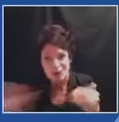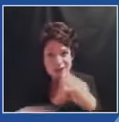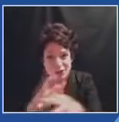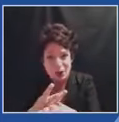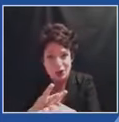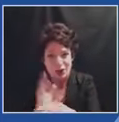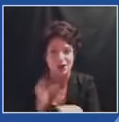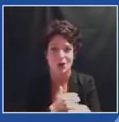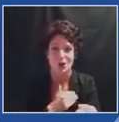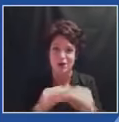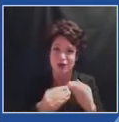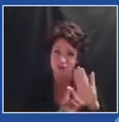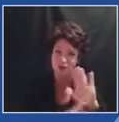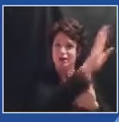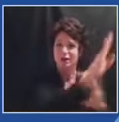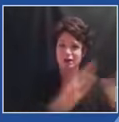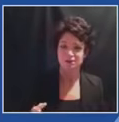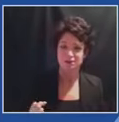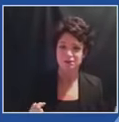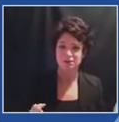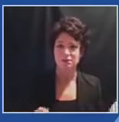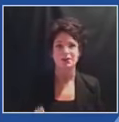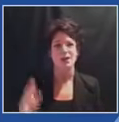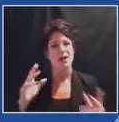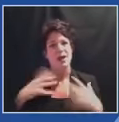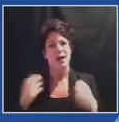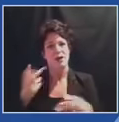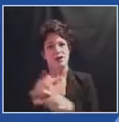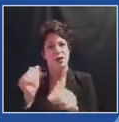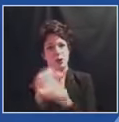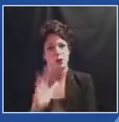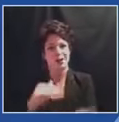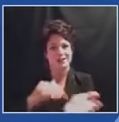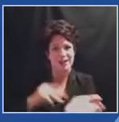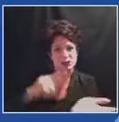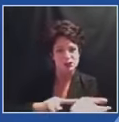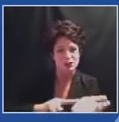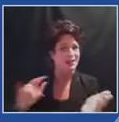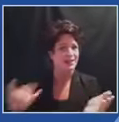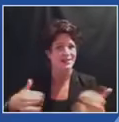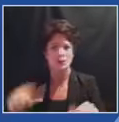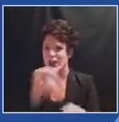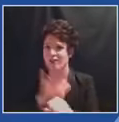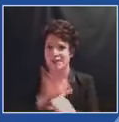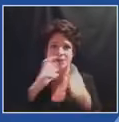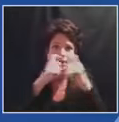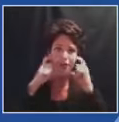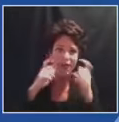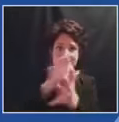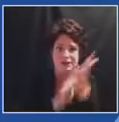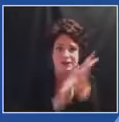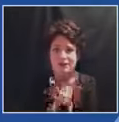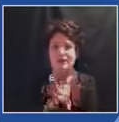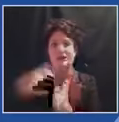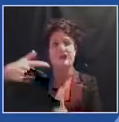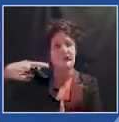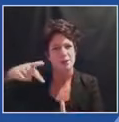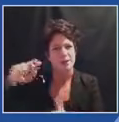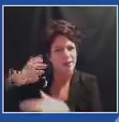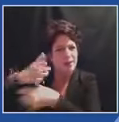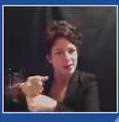Our healthcare workers are still rationing personal protective equipment. They still don't have sufficient testing to allow people to return to work